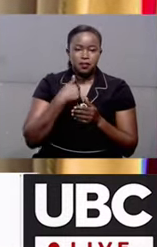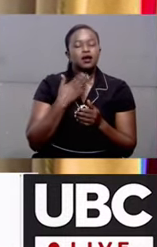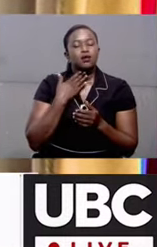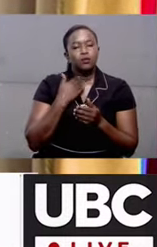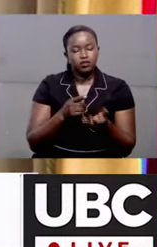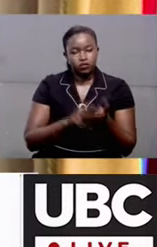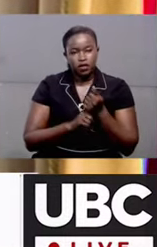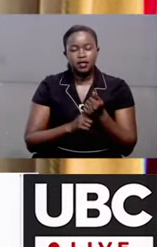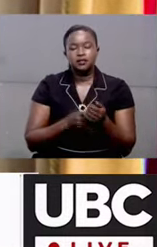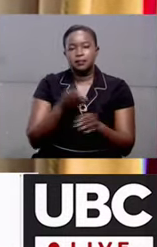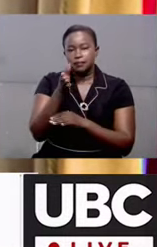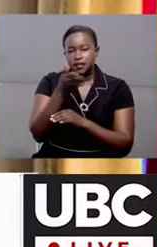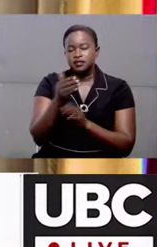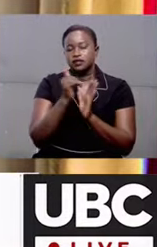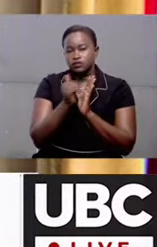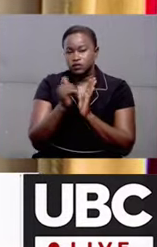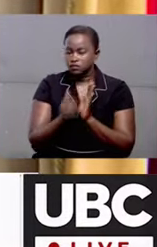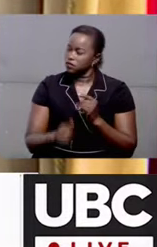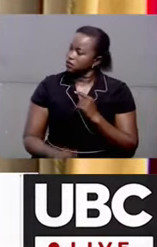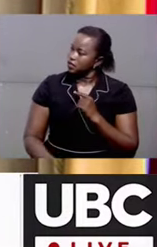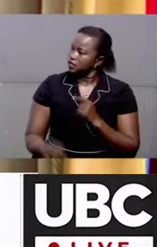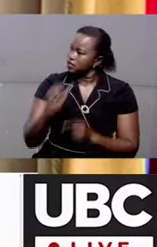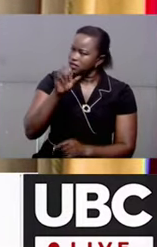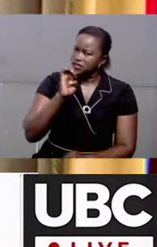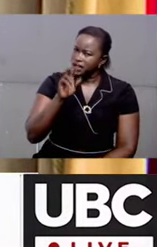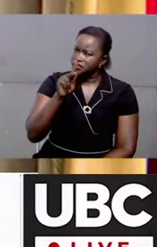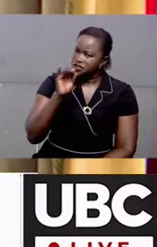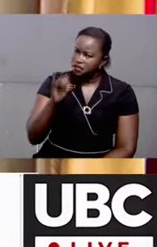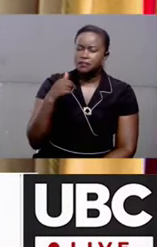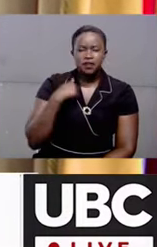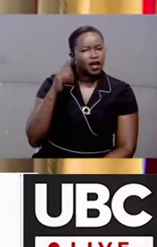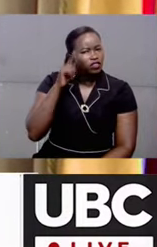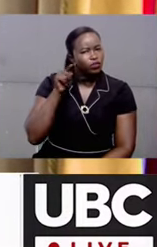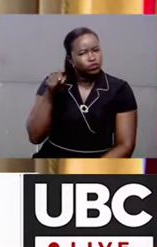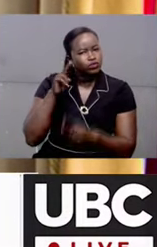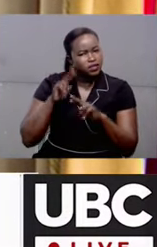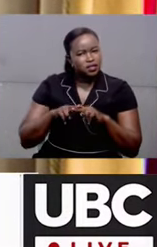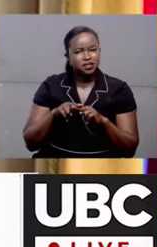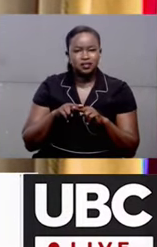ministerial session. I thought you'd be sitting.